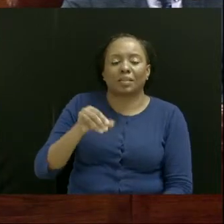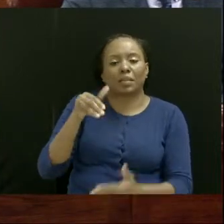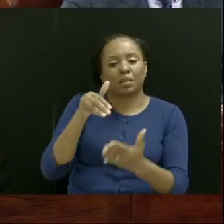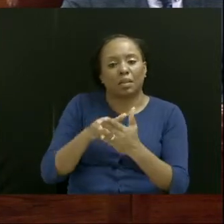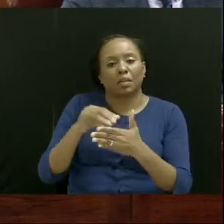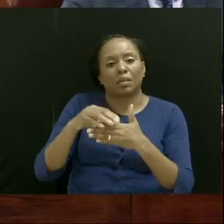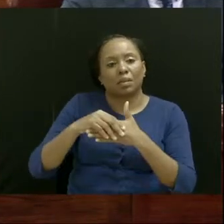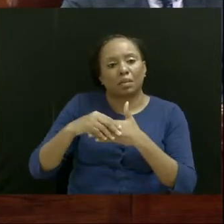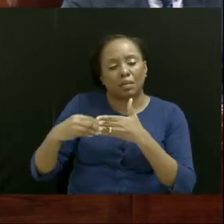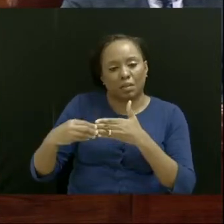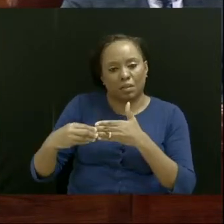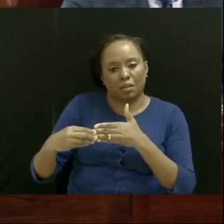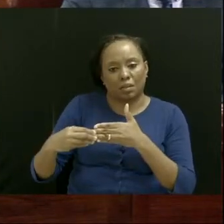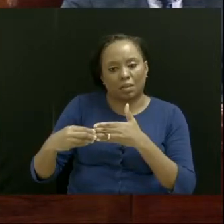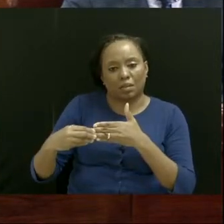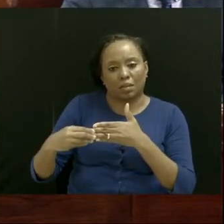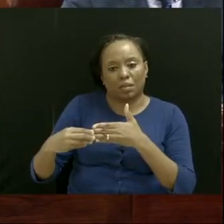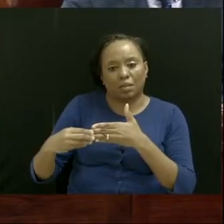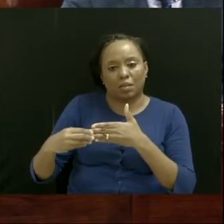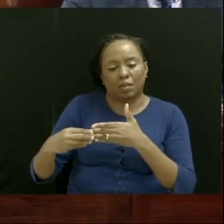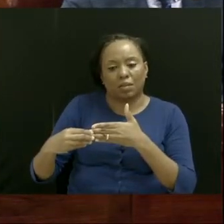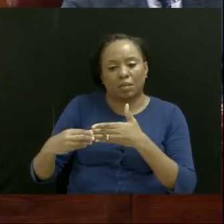$260,000.